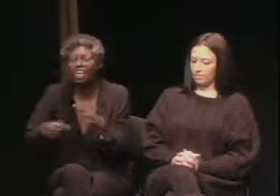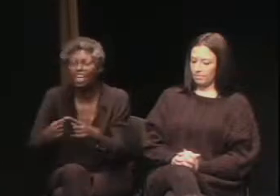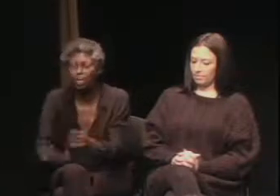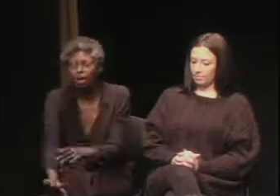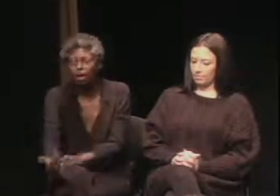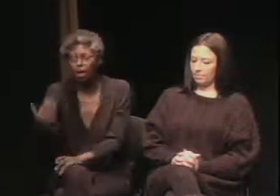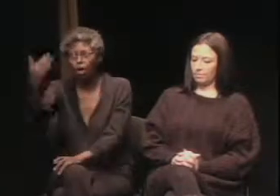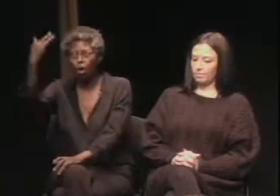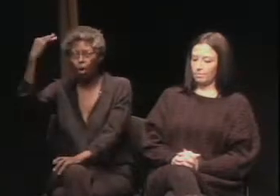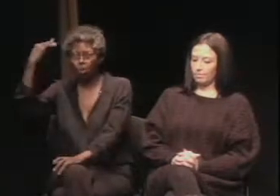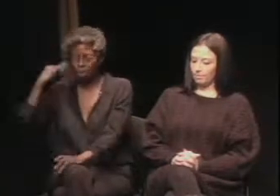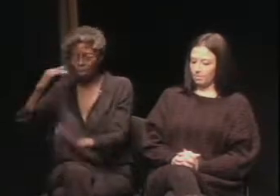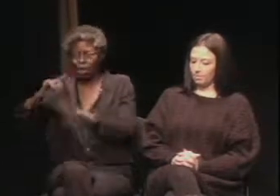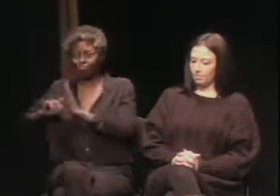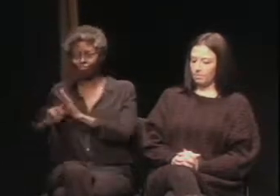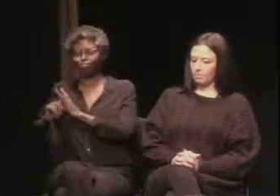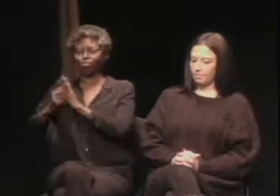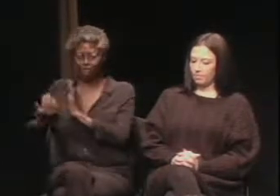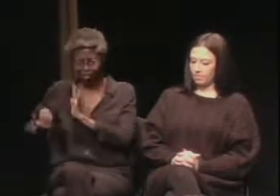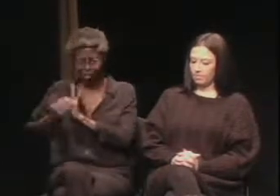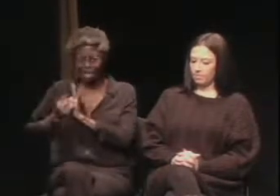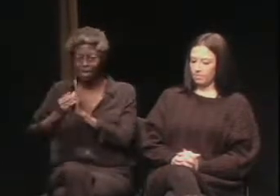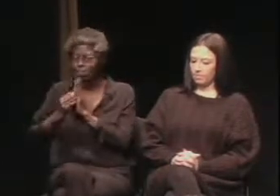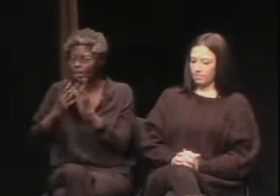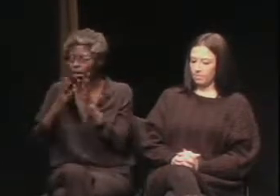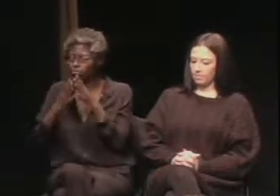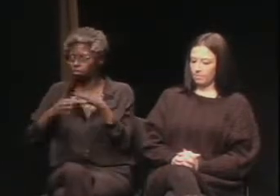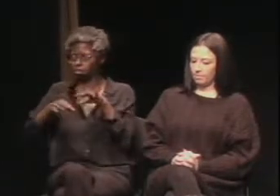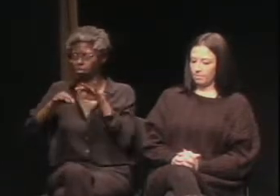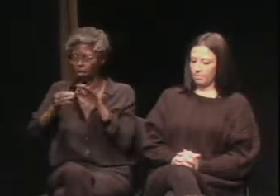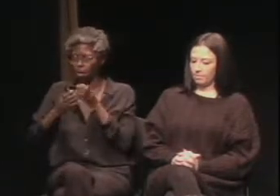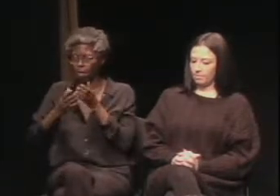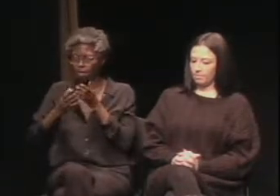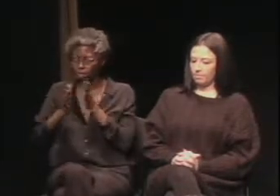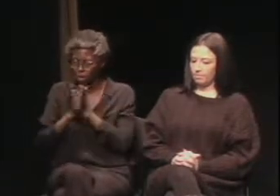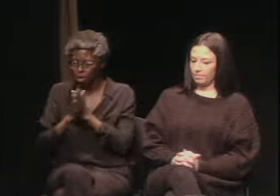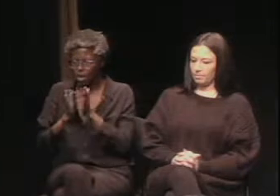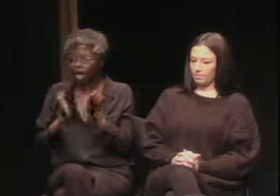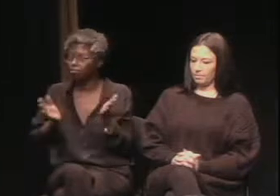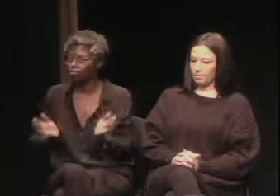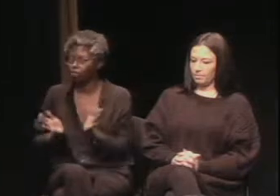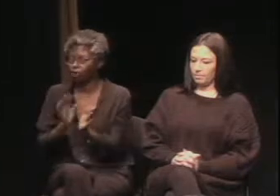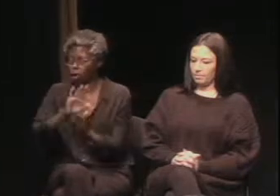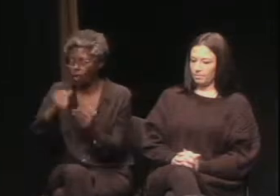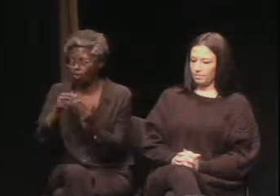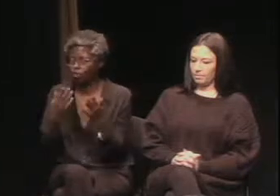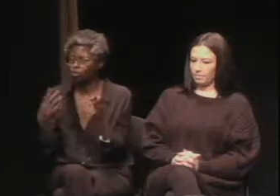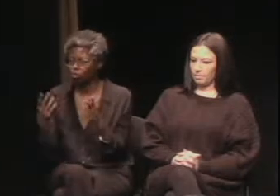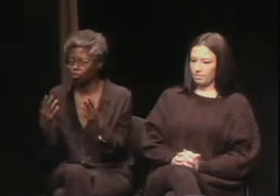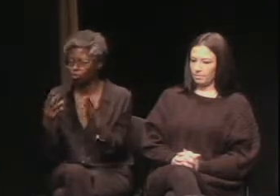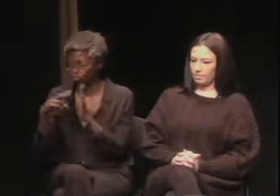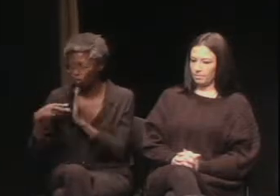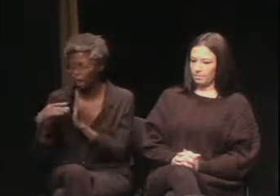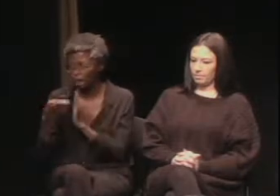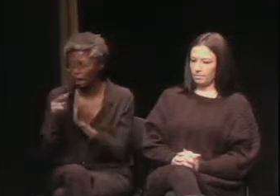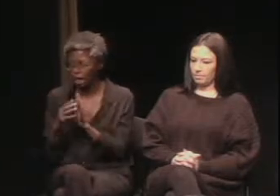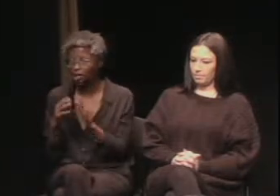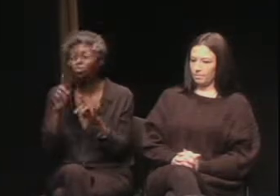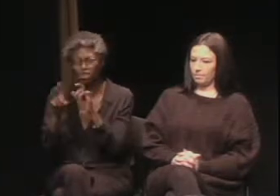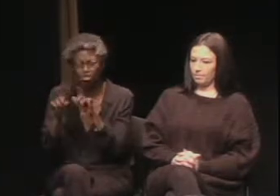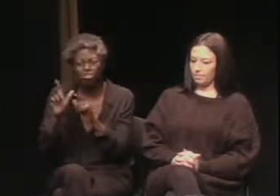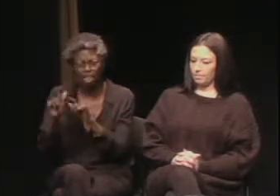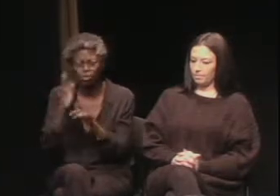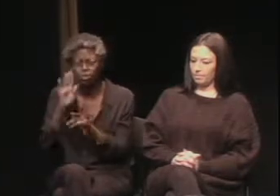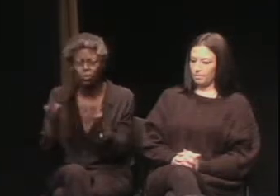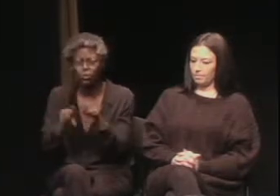back. Yeah. And it's such a heavy book, and I really encourage all of you all to read it. And we're gonna have questions after also, but